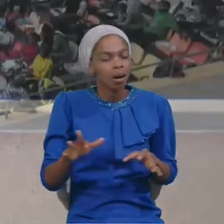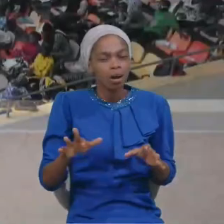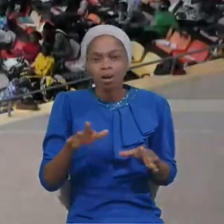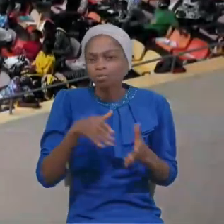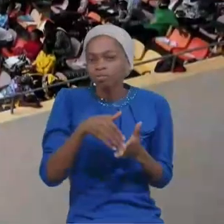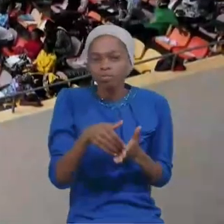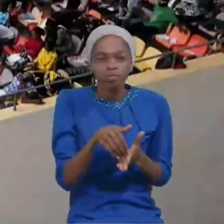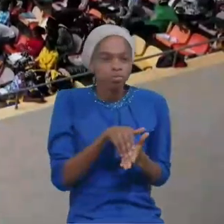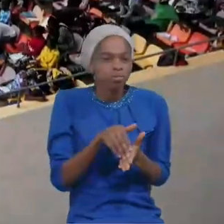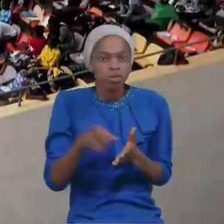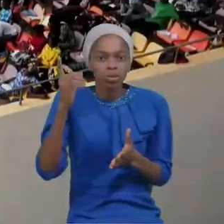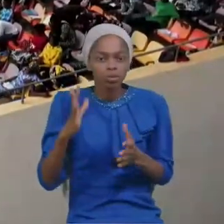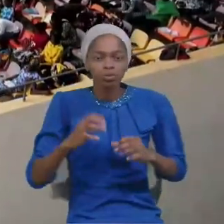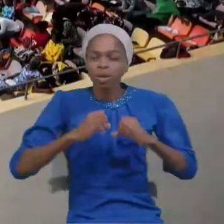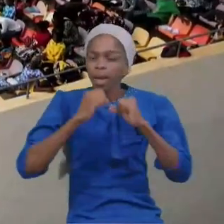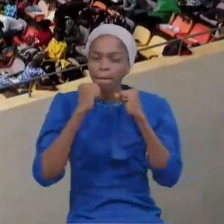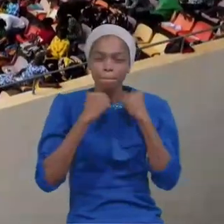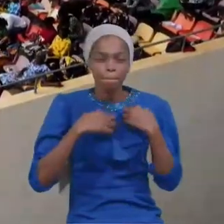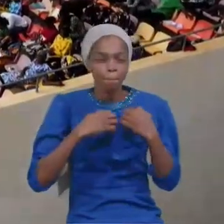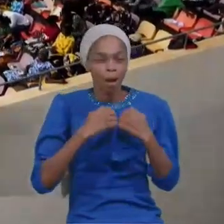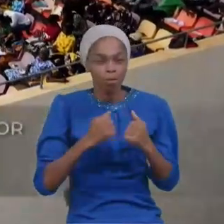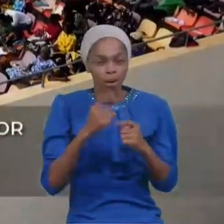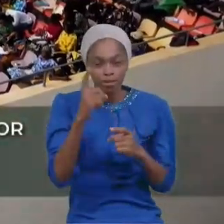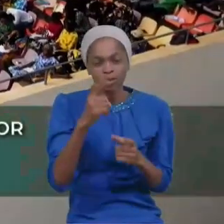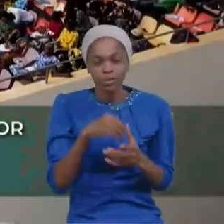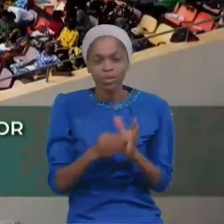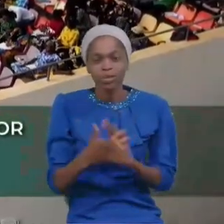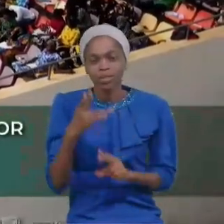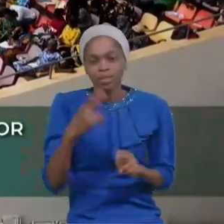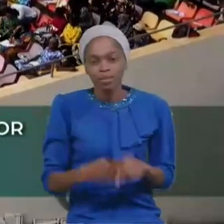I. This is intervention for